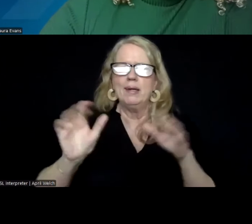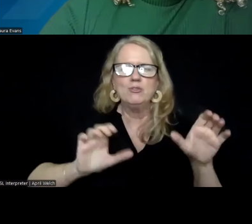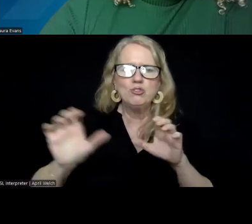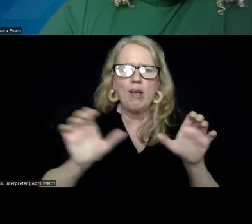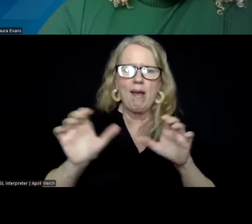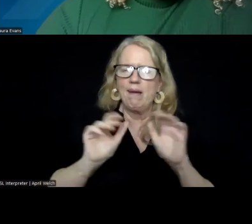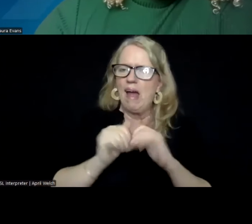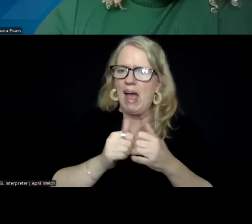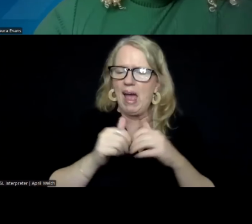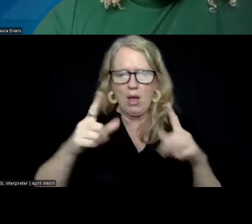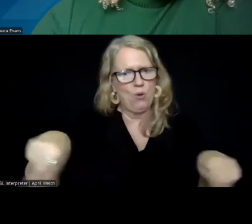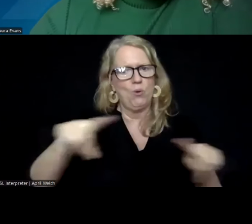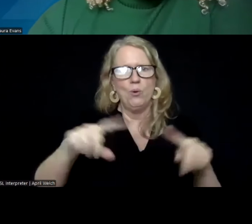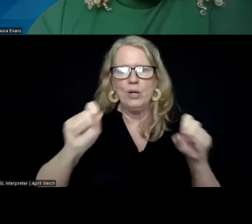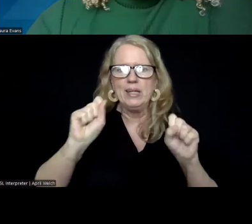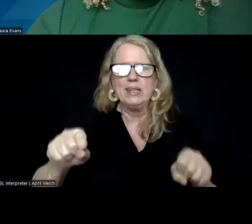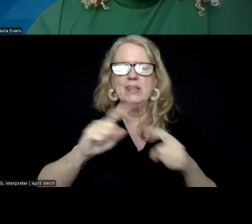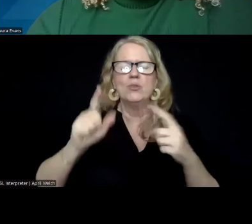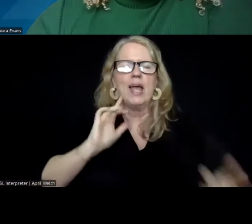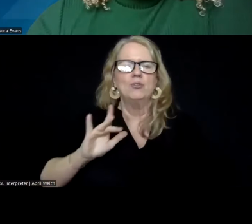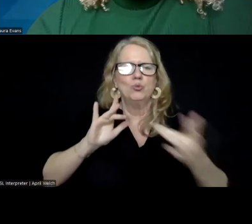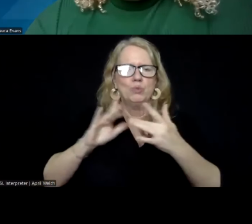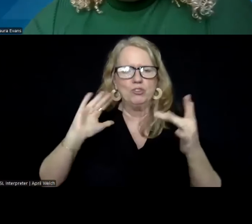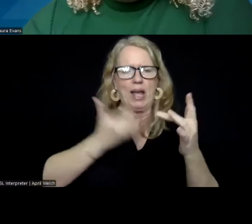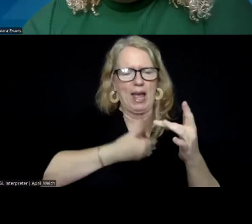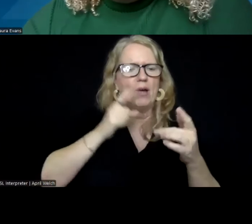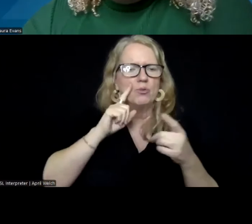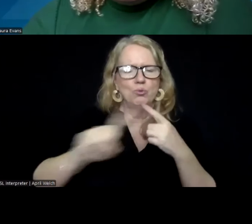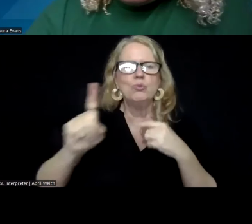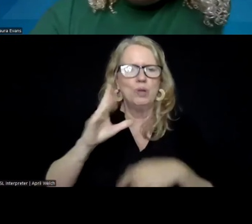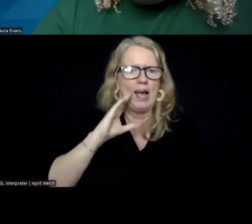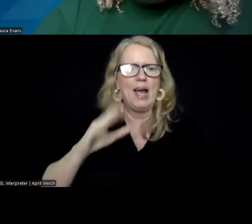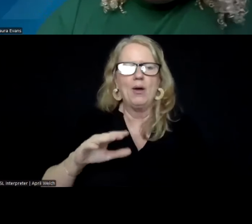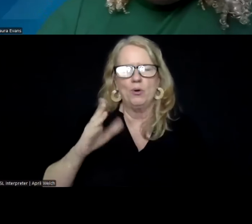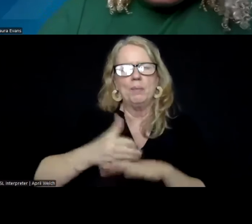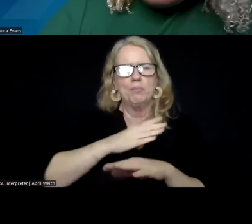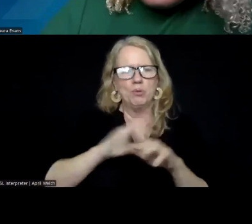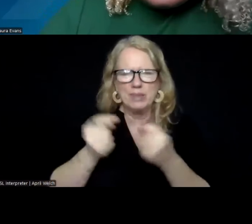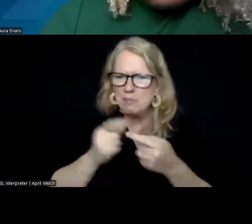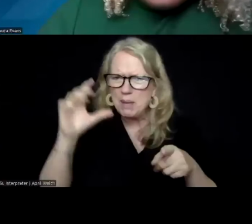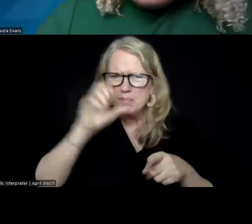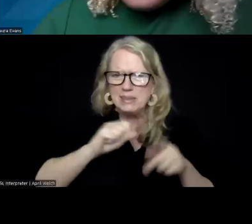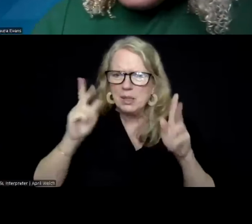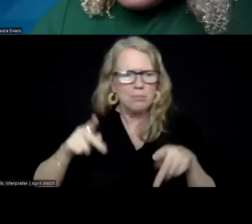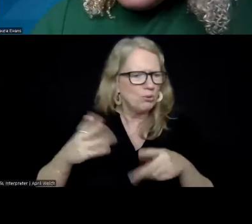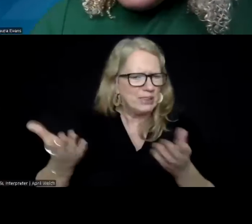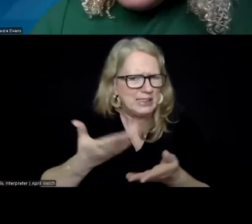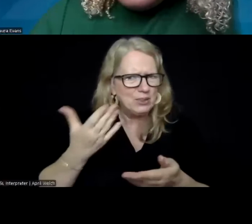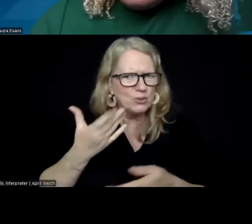can reach out to our quality improvement team. Am I missing someone who's ready to speak on